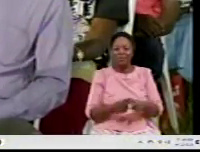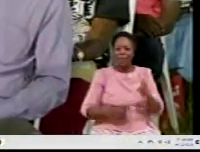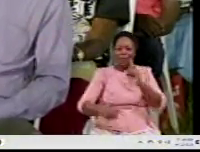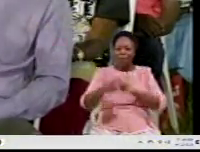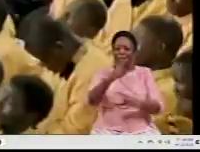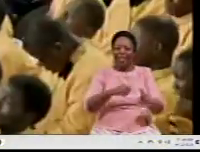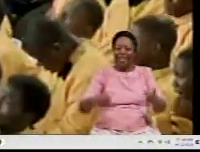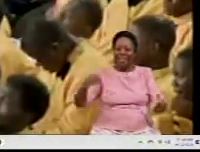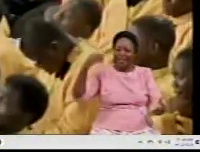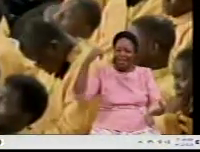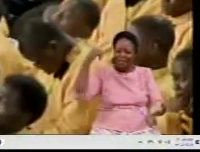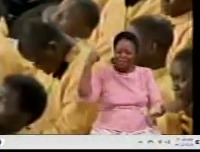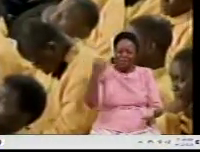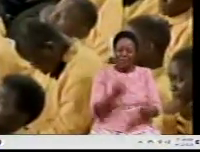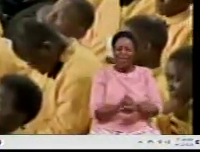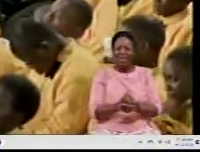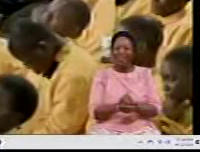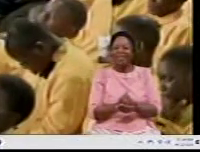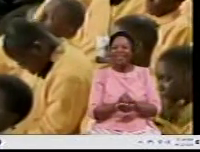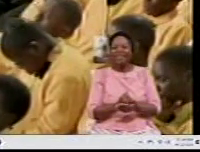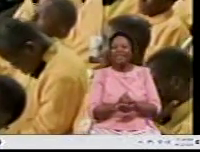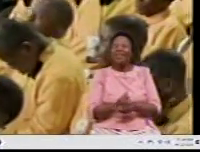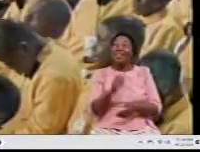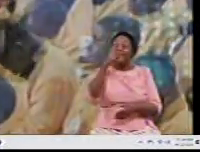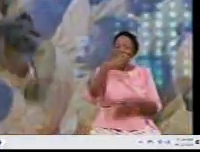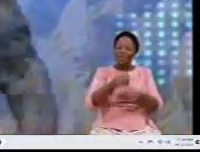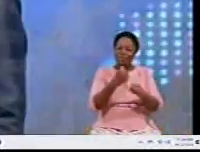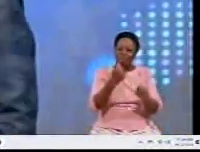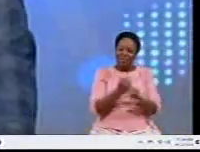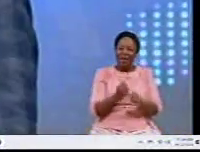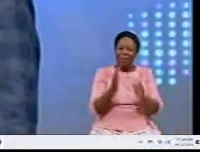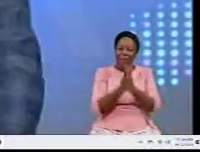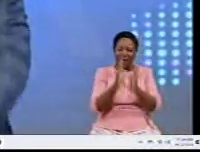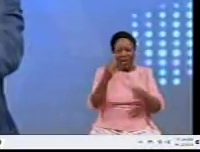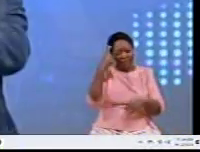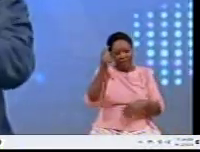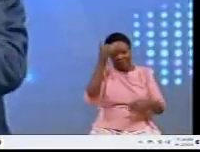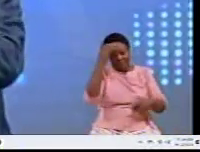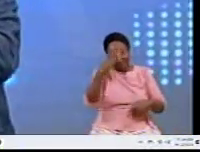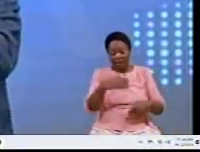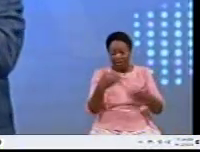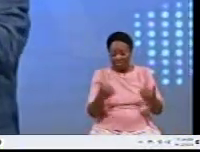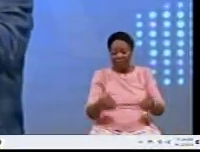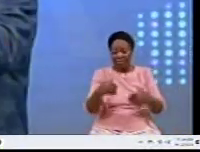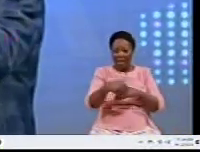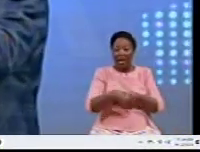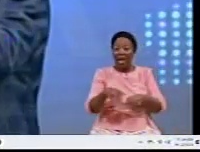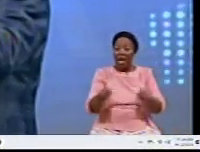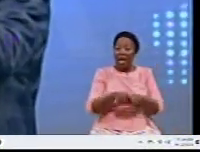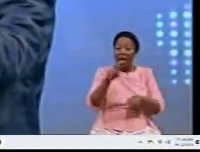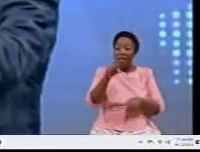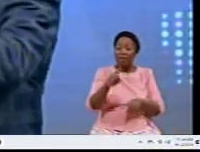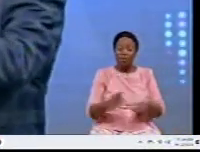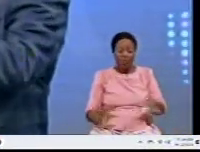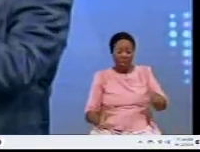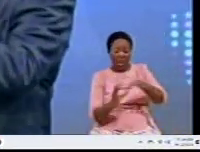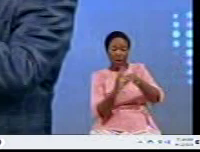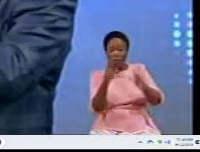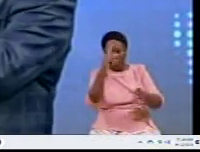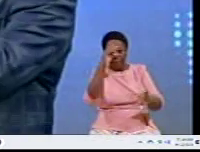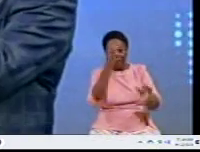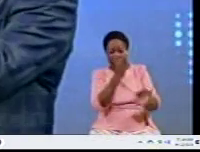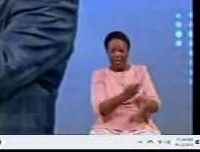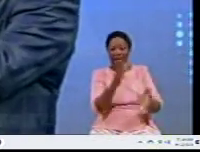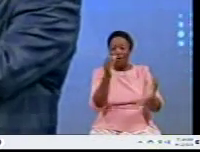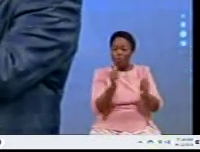Amen. Yes. He makes intercession for the sick. And tonight, as you link your faith with